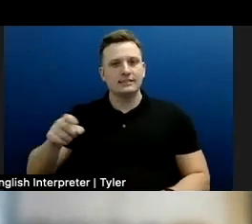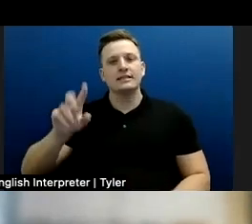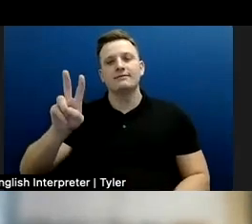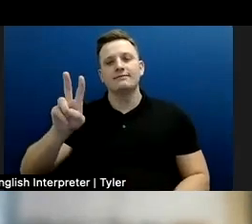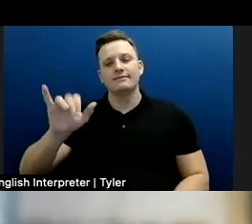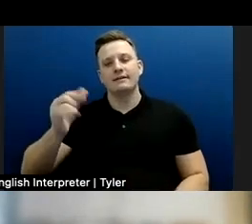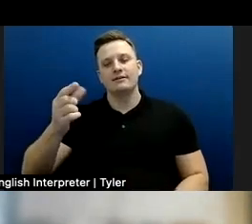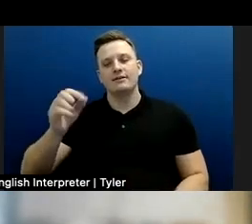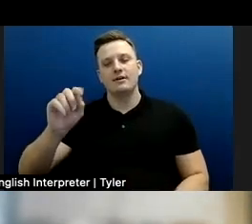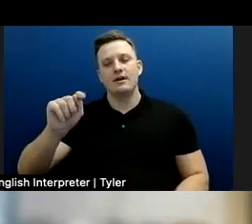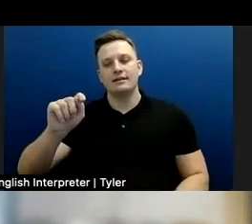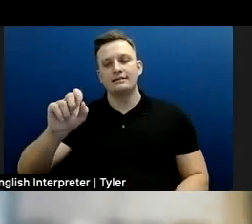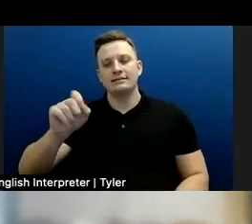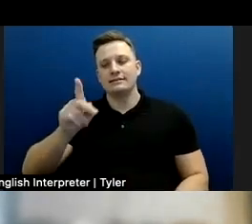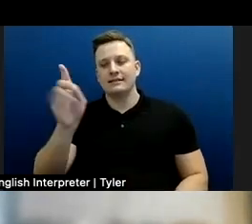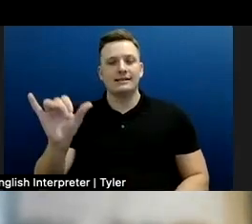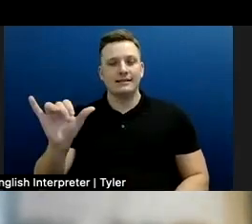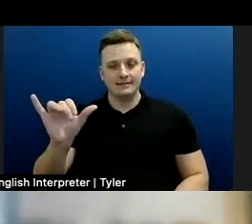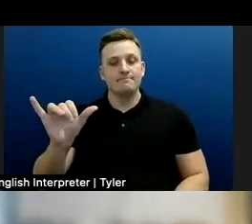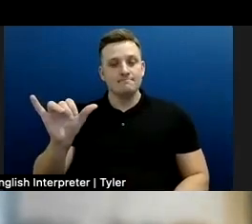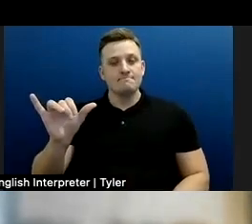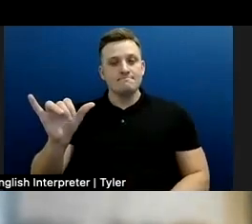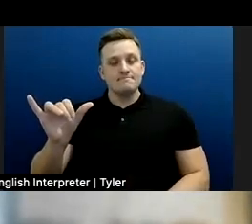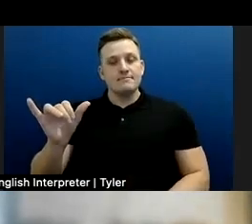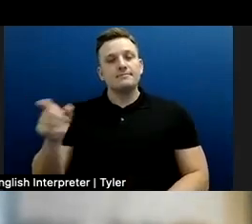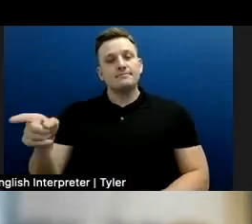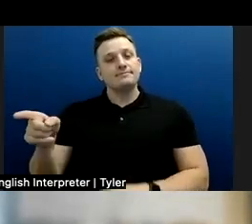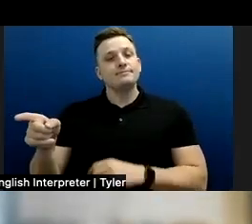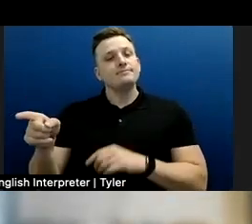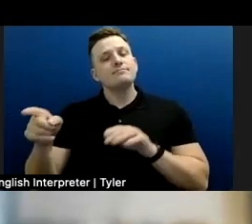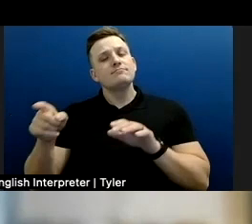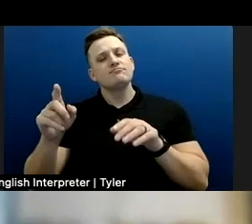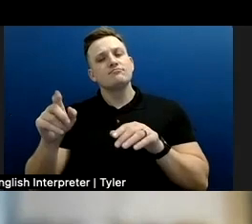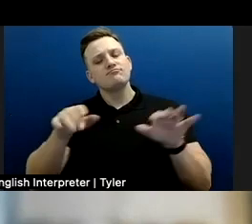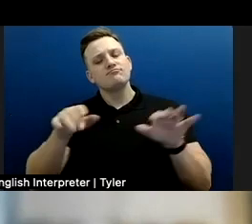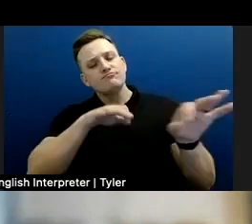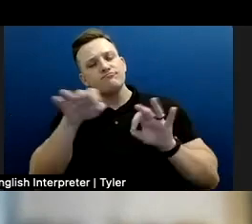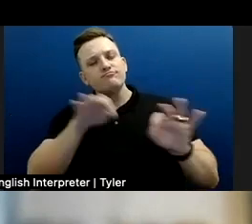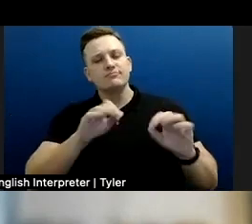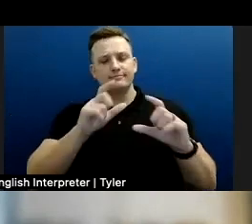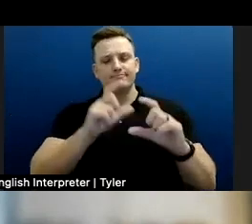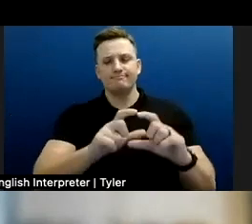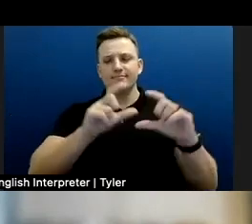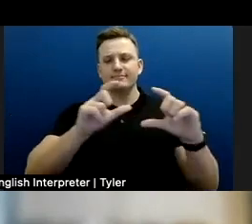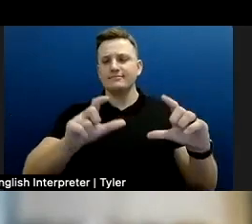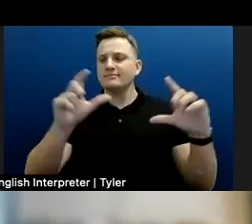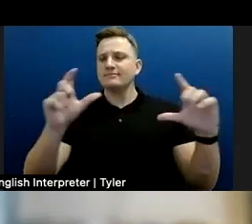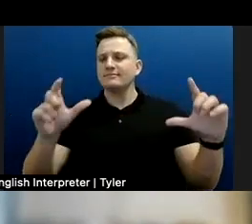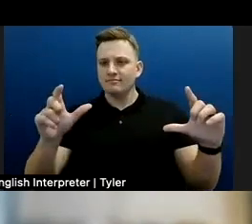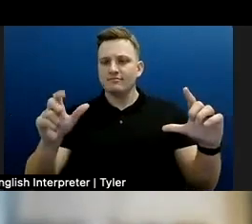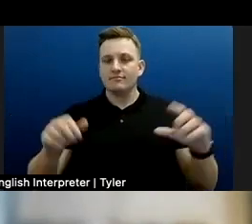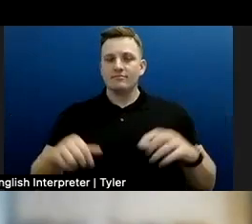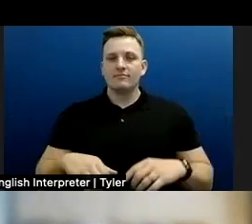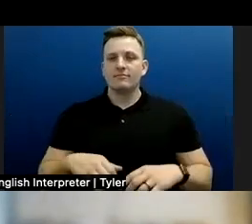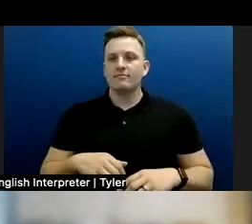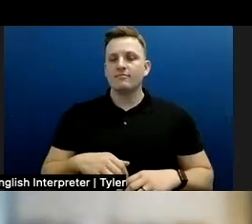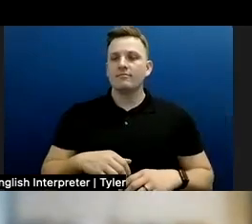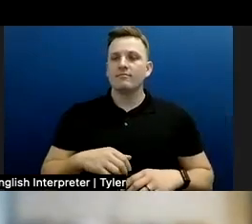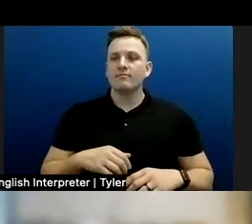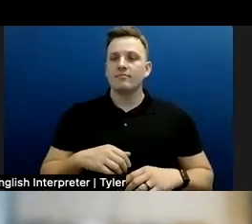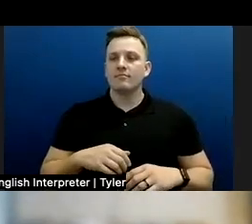Vygotsky, and he used it as a way of describing the sort of the distance between the actual and